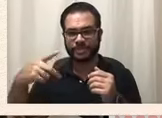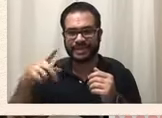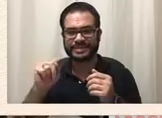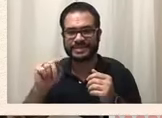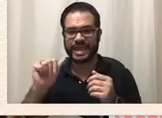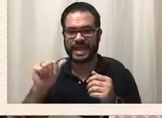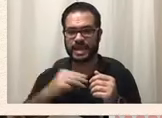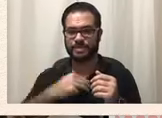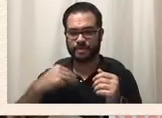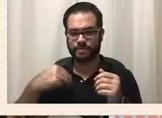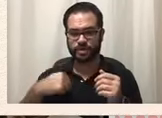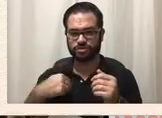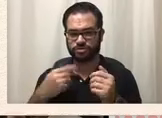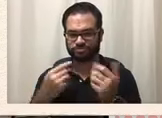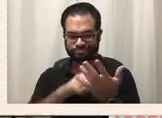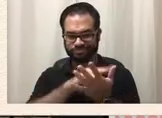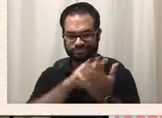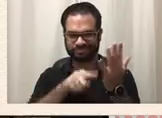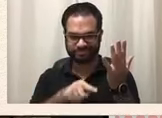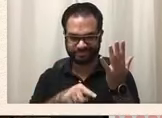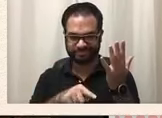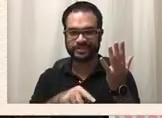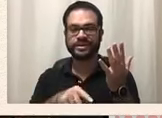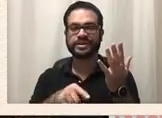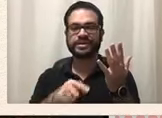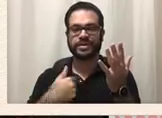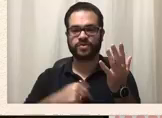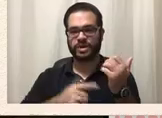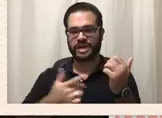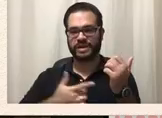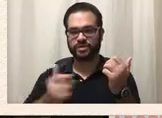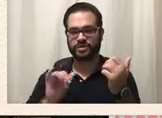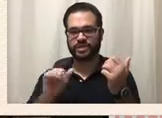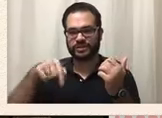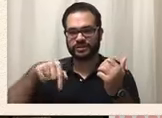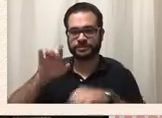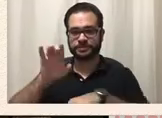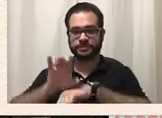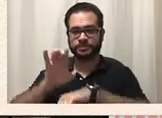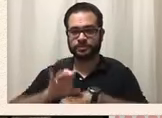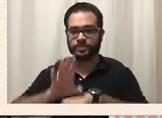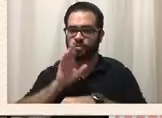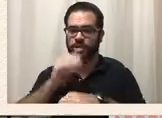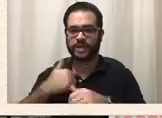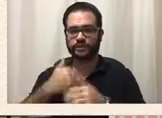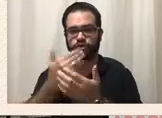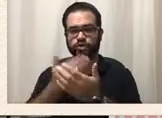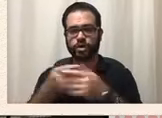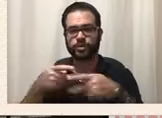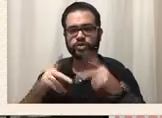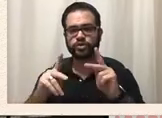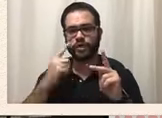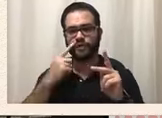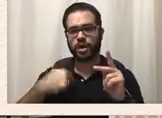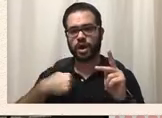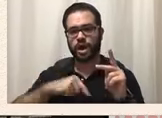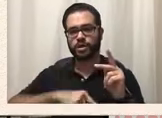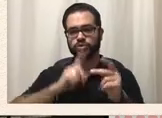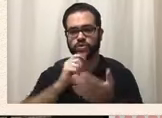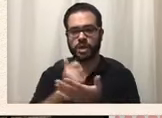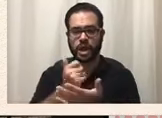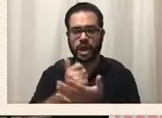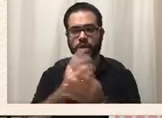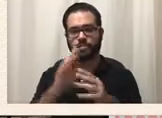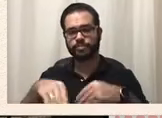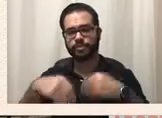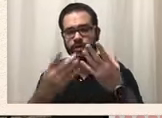And so we felt like as a church, it would be a great opportunity for us to to help and provide support to them throughout the year